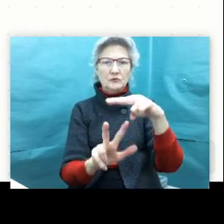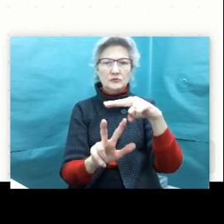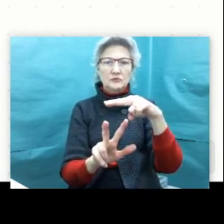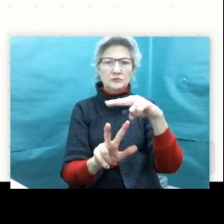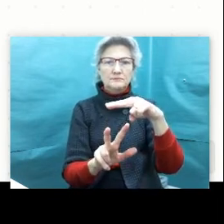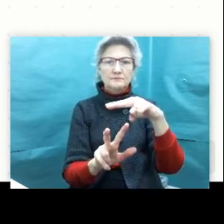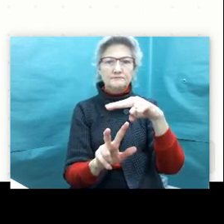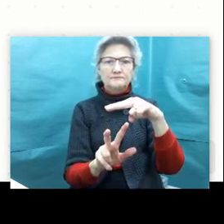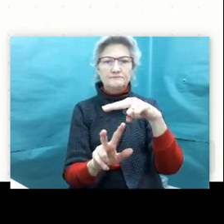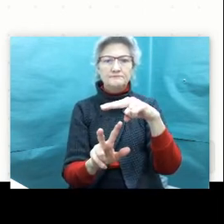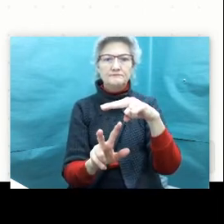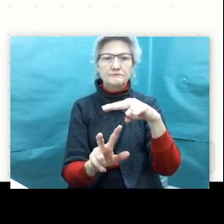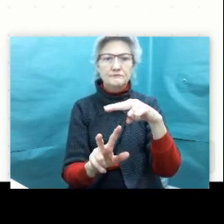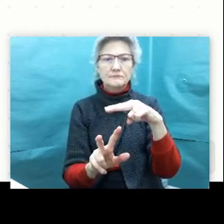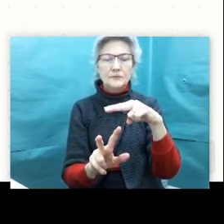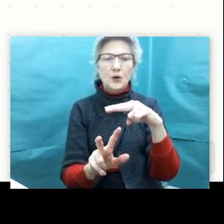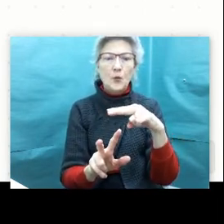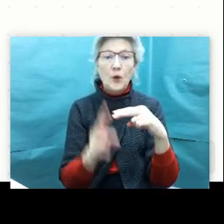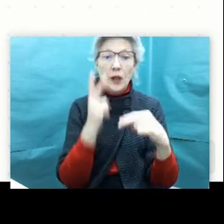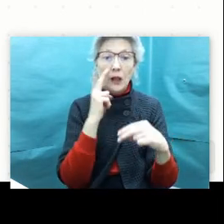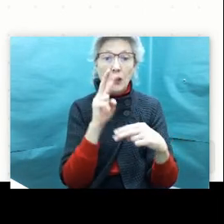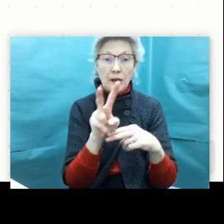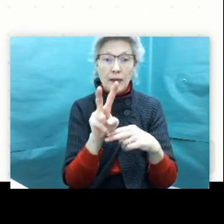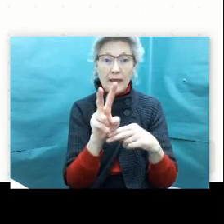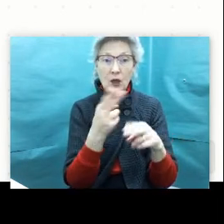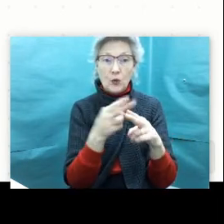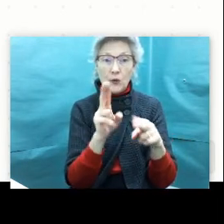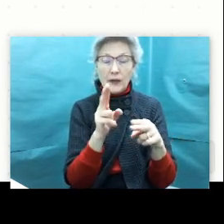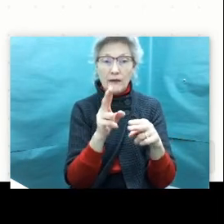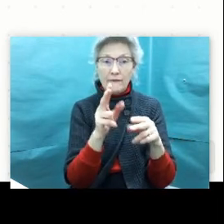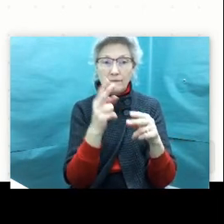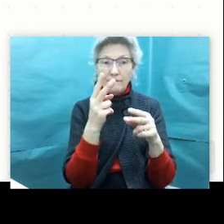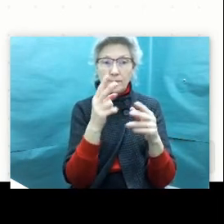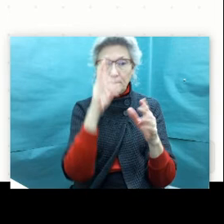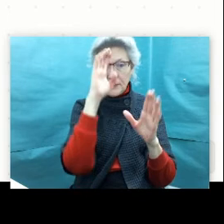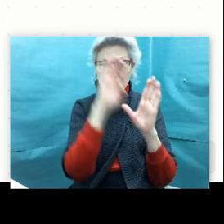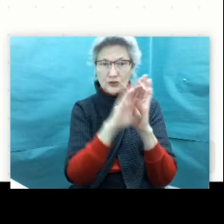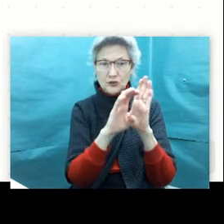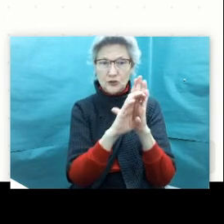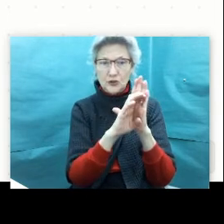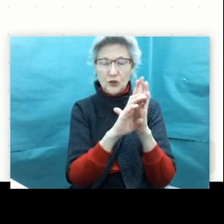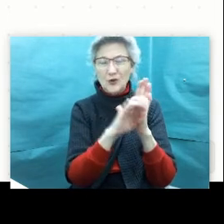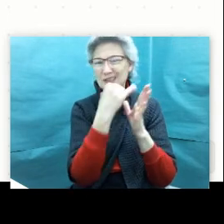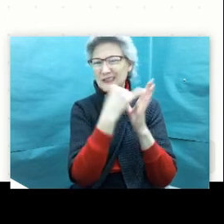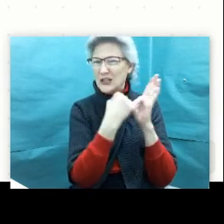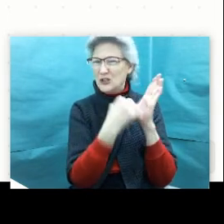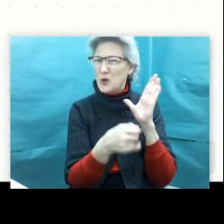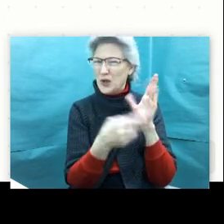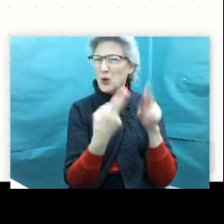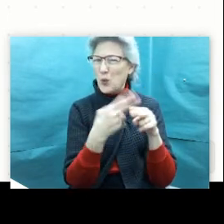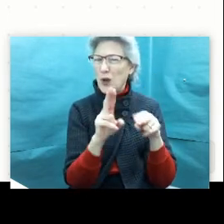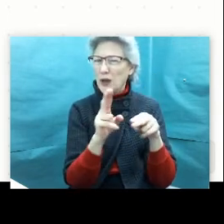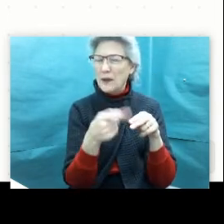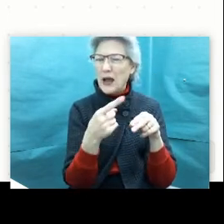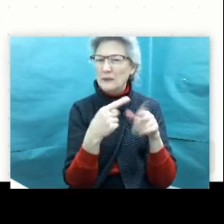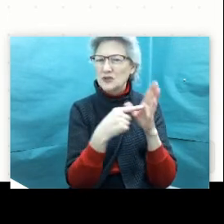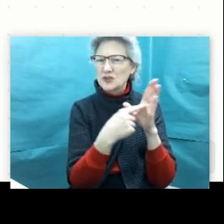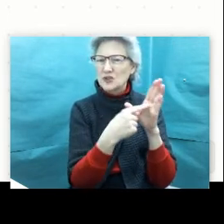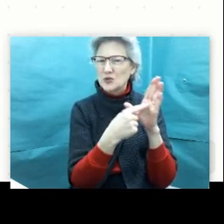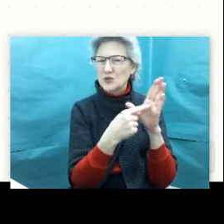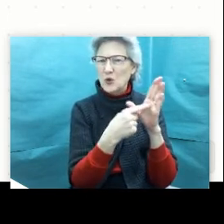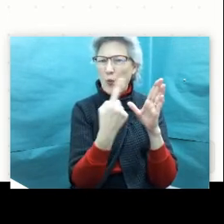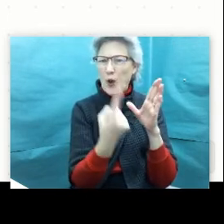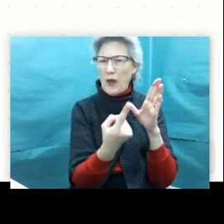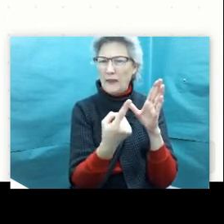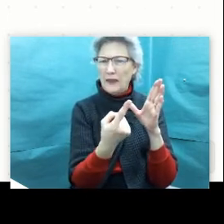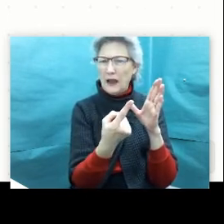5 times 2/3. We're going to take a look at a quick visual representation. You can sketch one. I'm going to just show you one